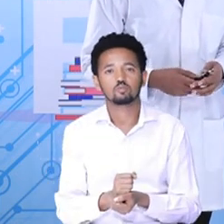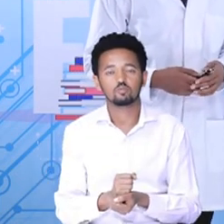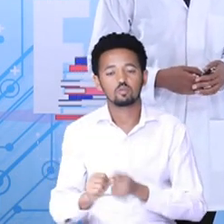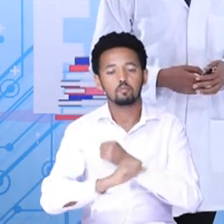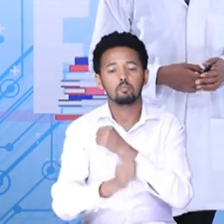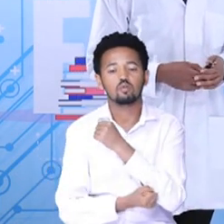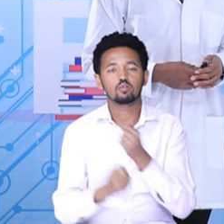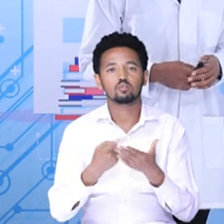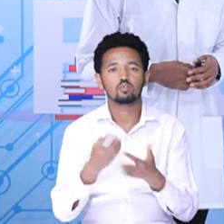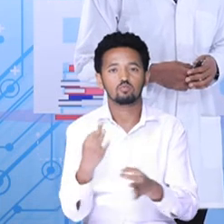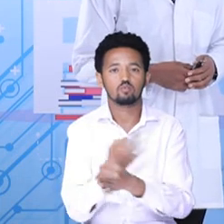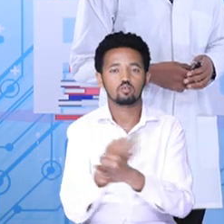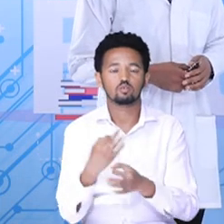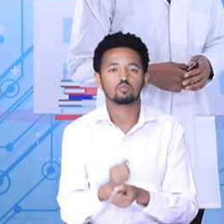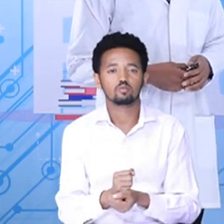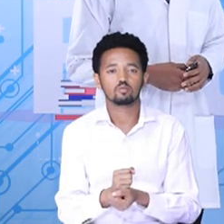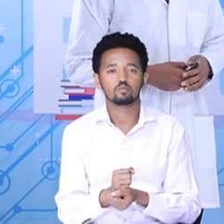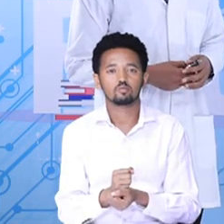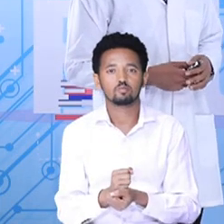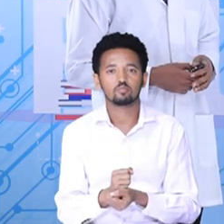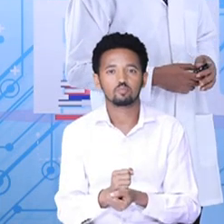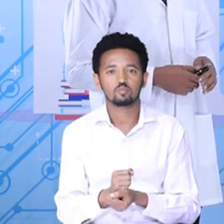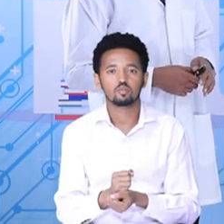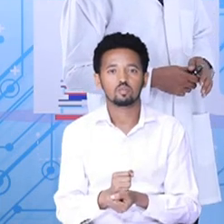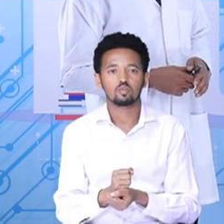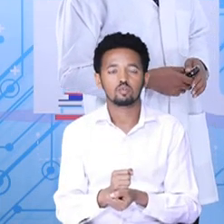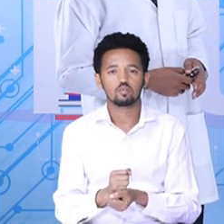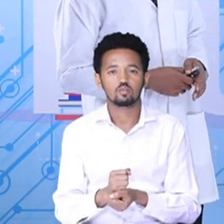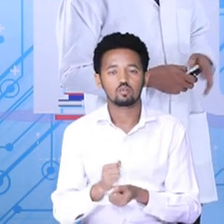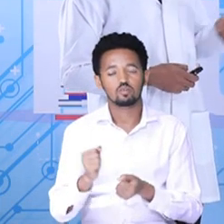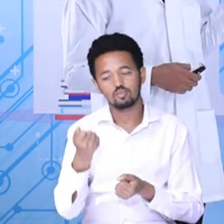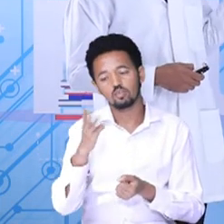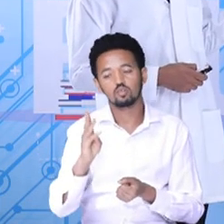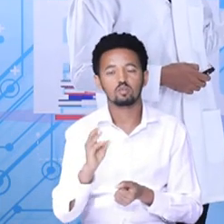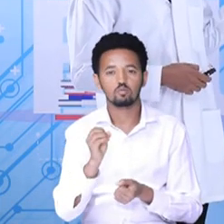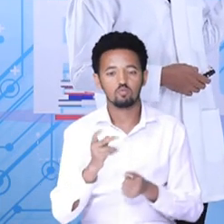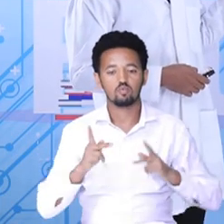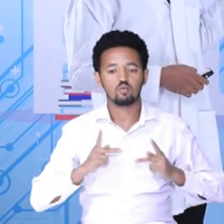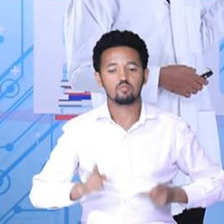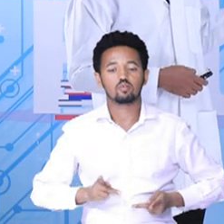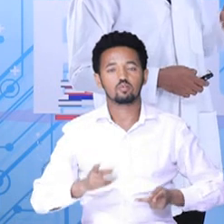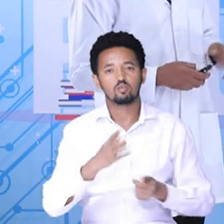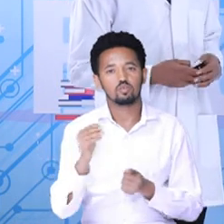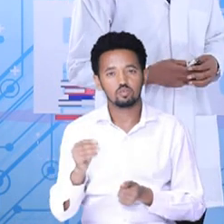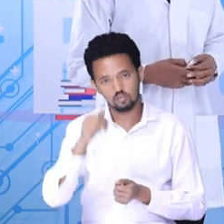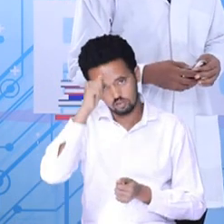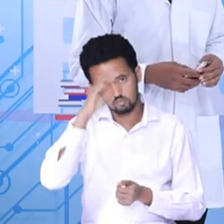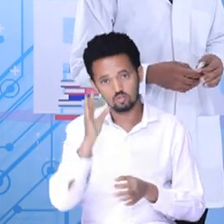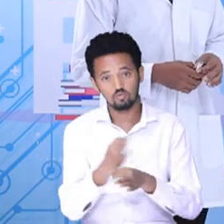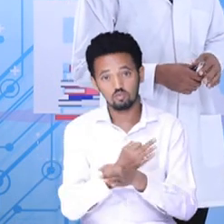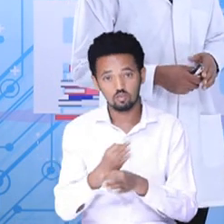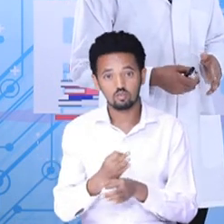Based on these factors, we can list some of the physical and the human-made